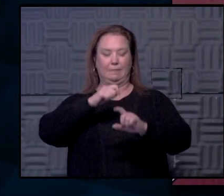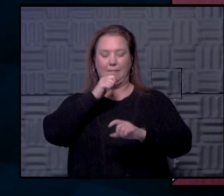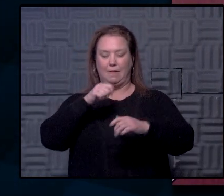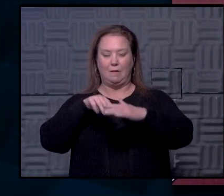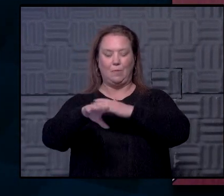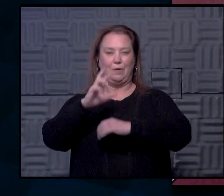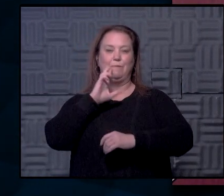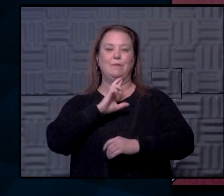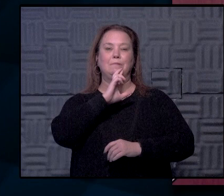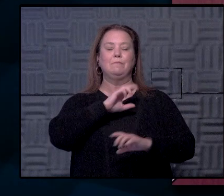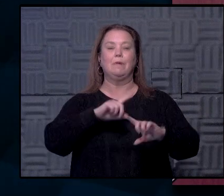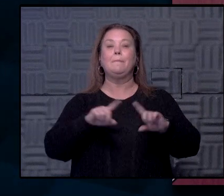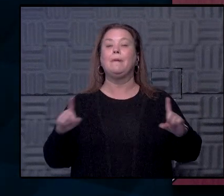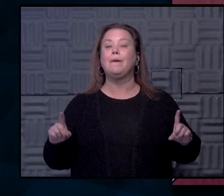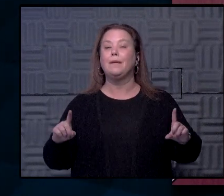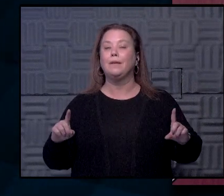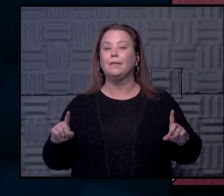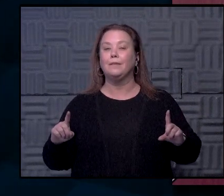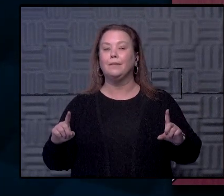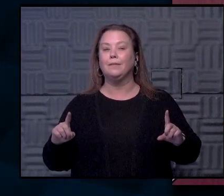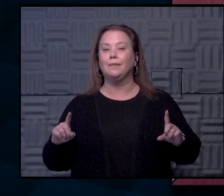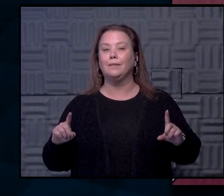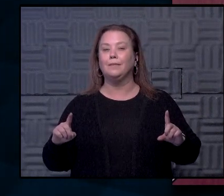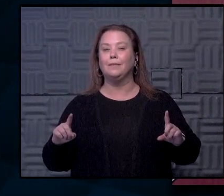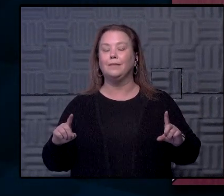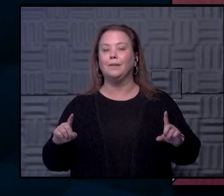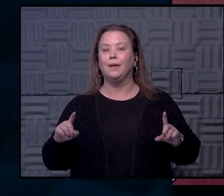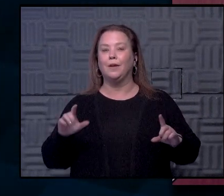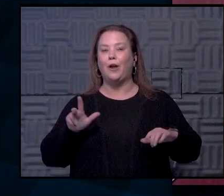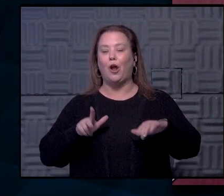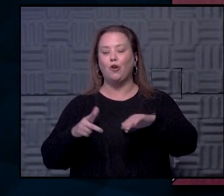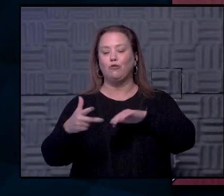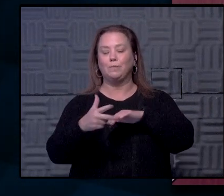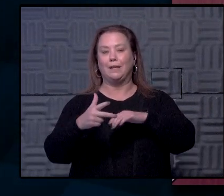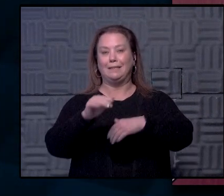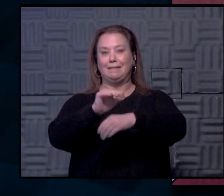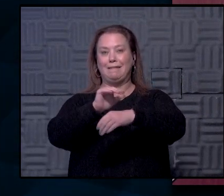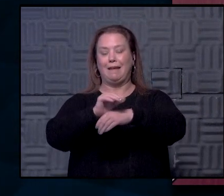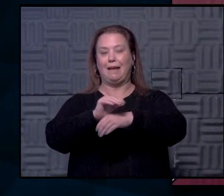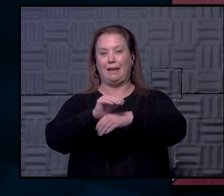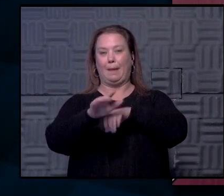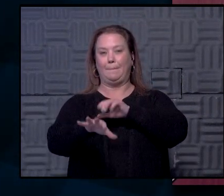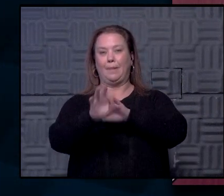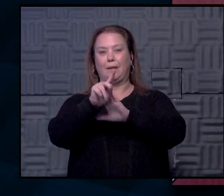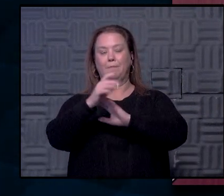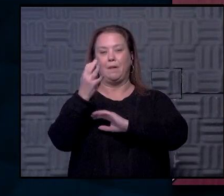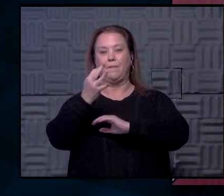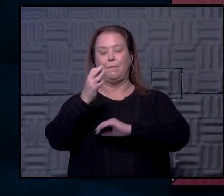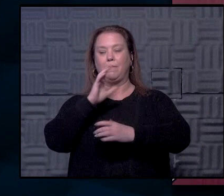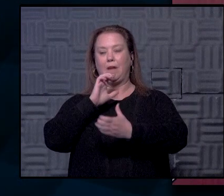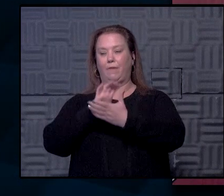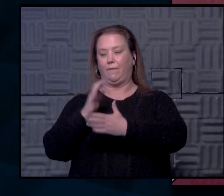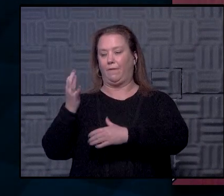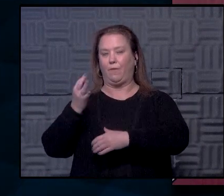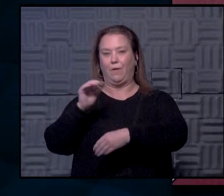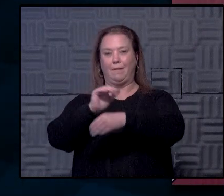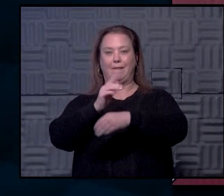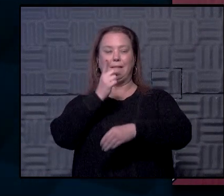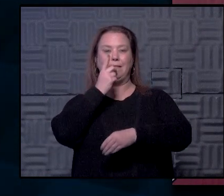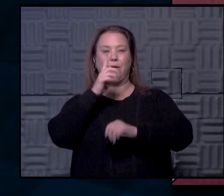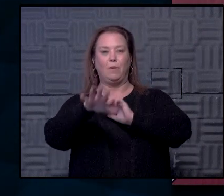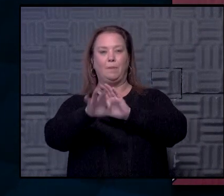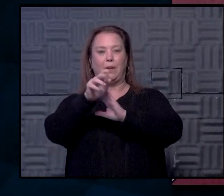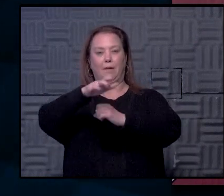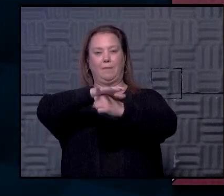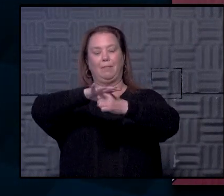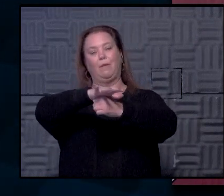is. And but I'm doing the curbside. In fact, tonight on the way home, I'm picking up my wife and I have our Friday night dinner. We pick it